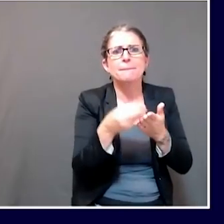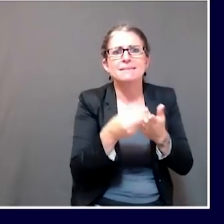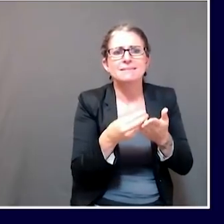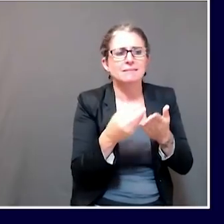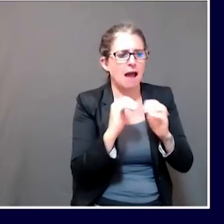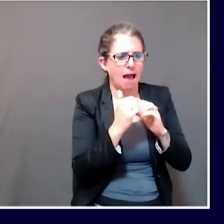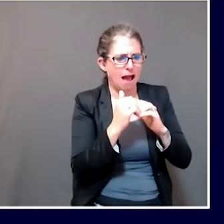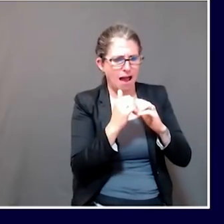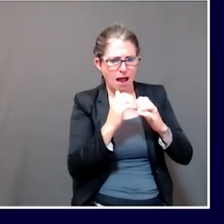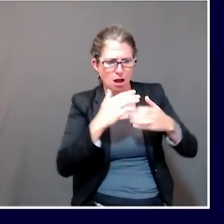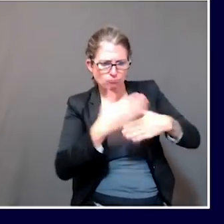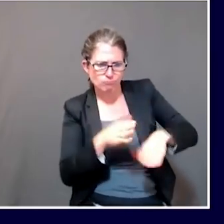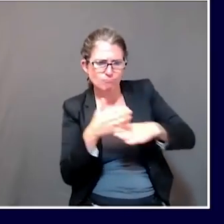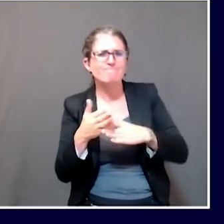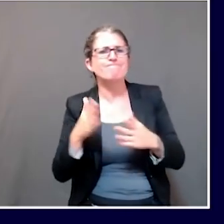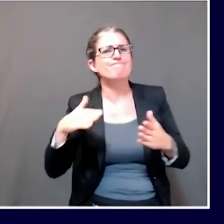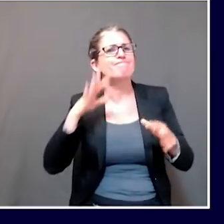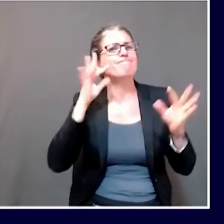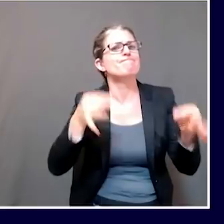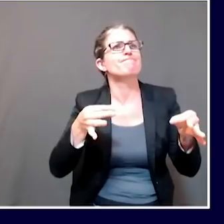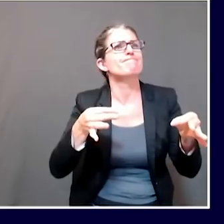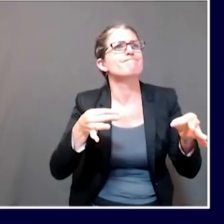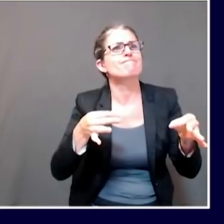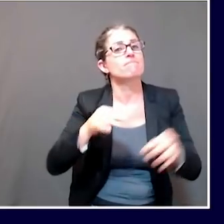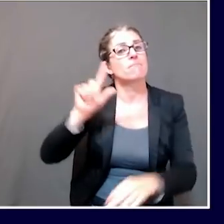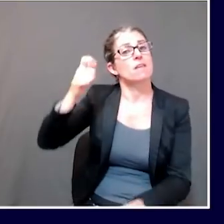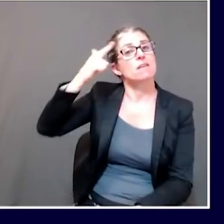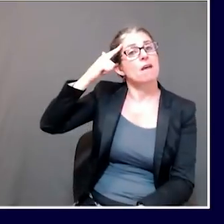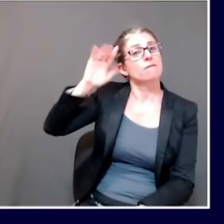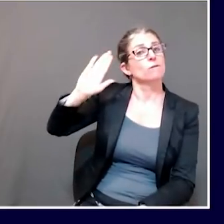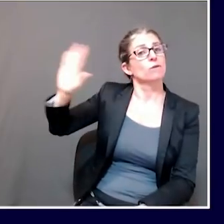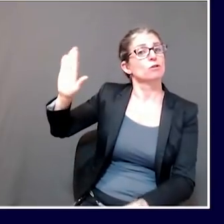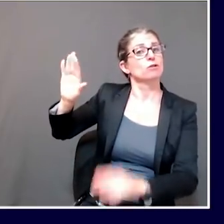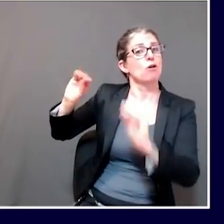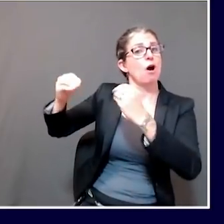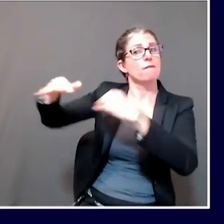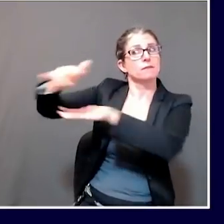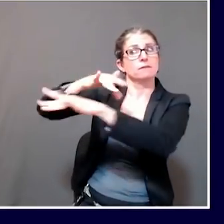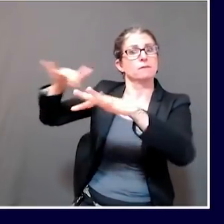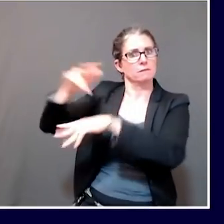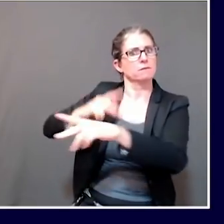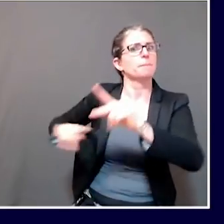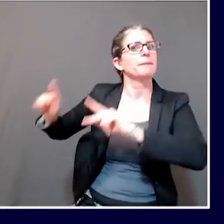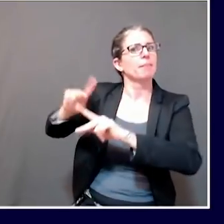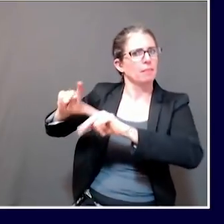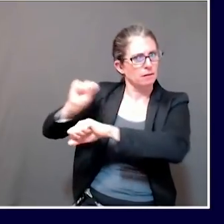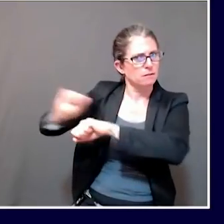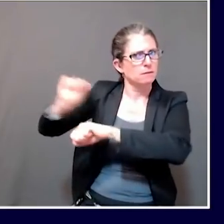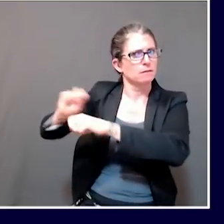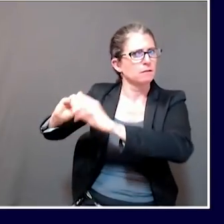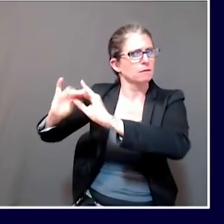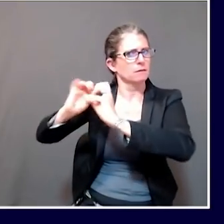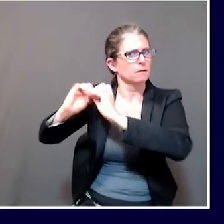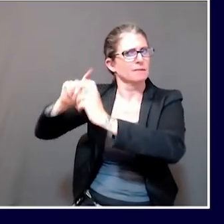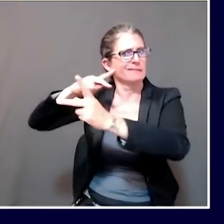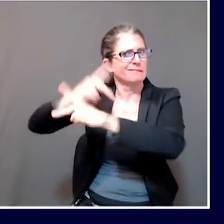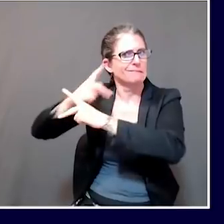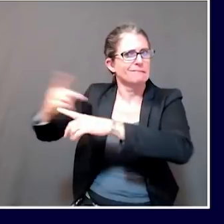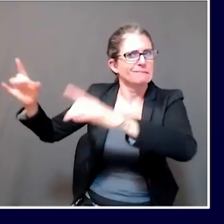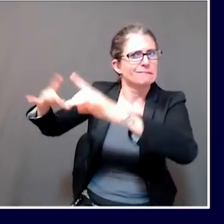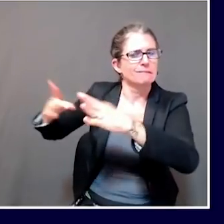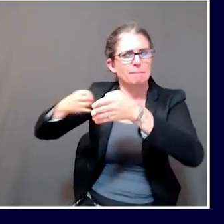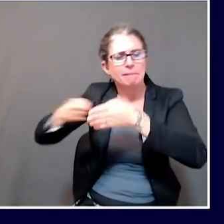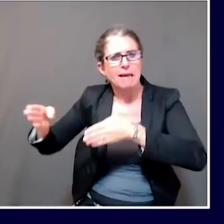office and the finance folks, as well as the budget director, will have to certainly weigh in on that. I think we're right now, from